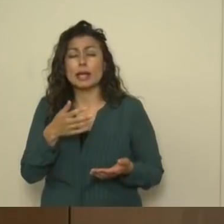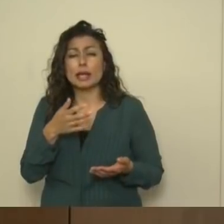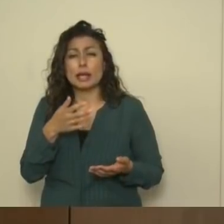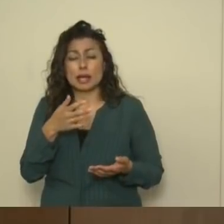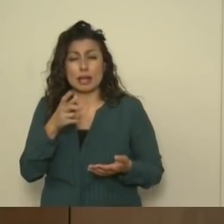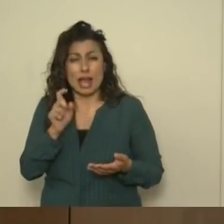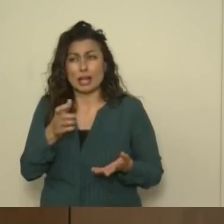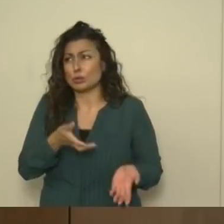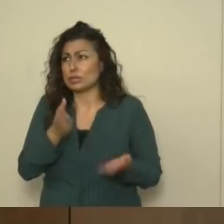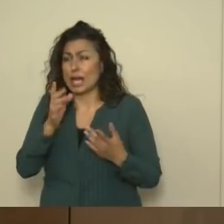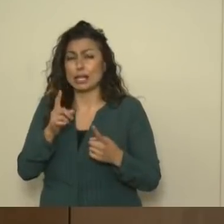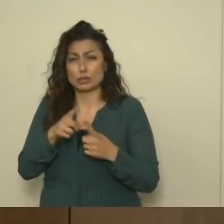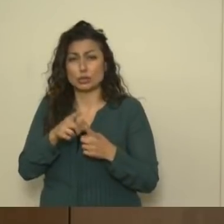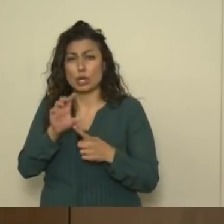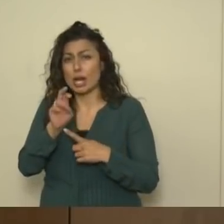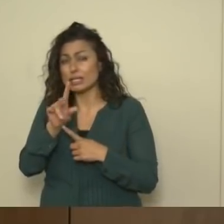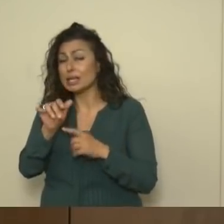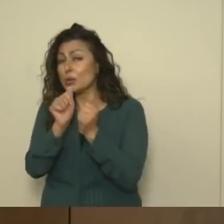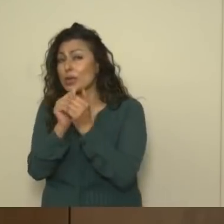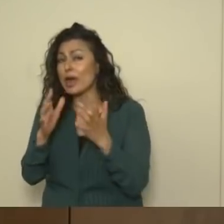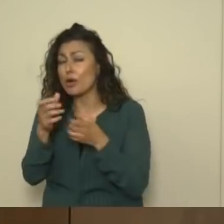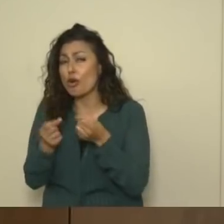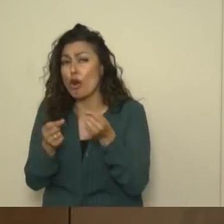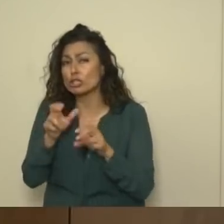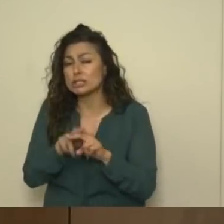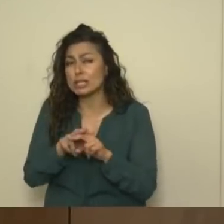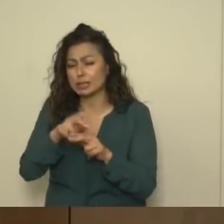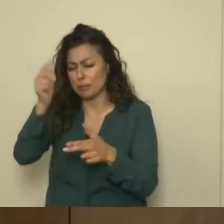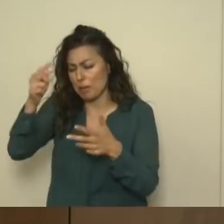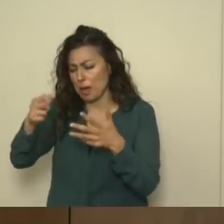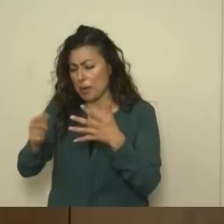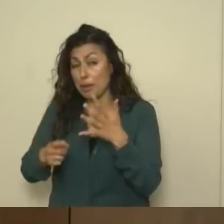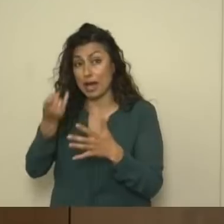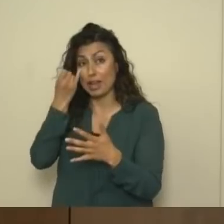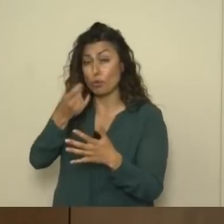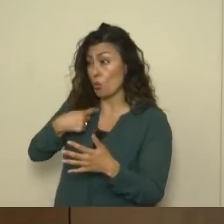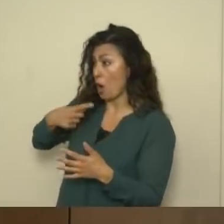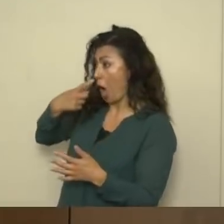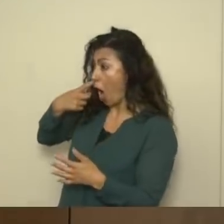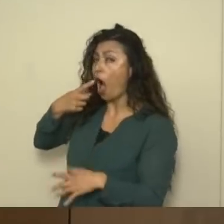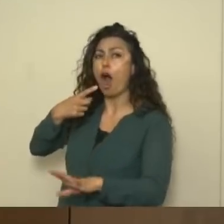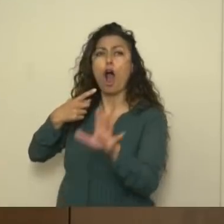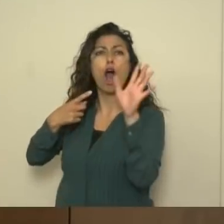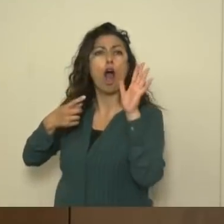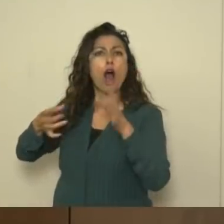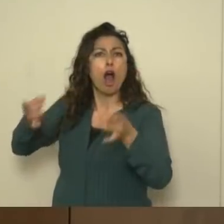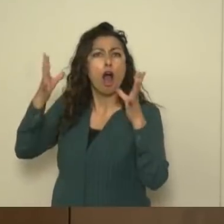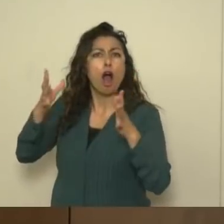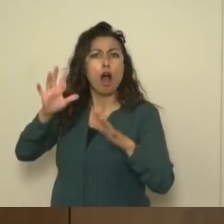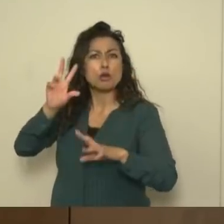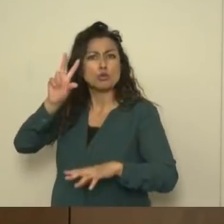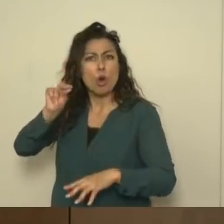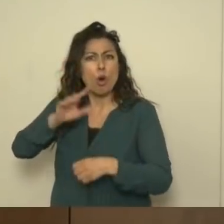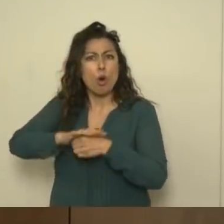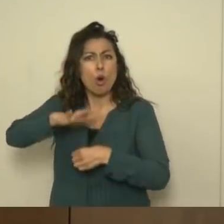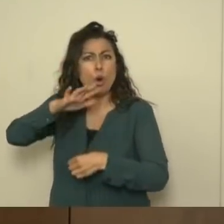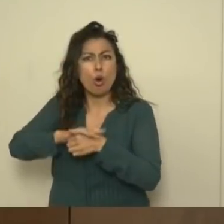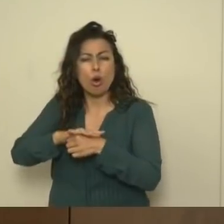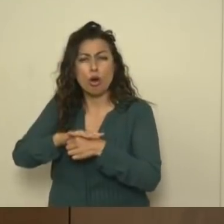they had to take into custody without a car seat. We would be outraged. It would be the